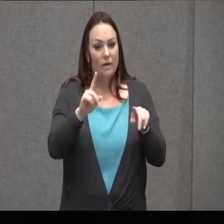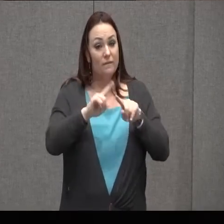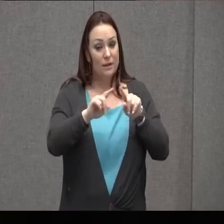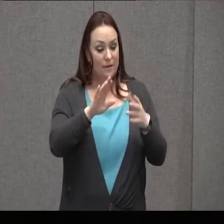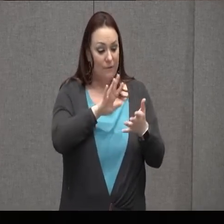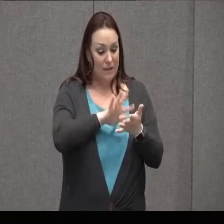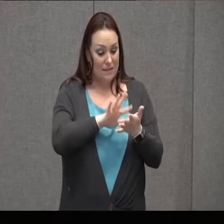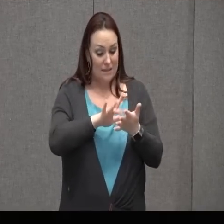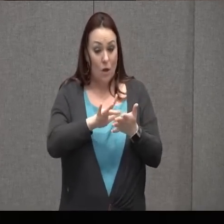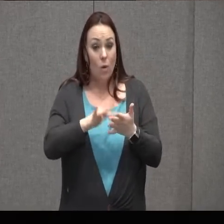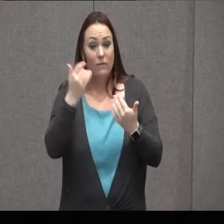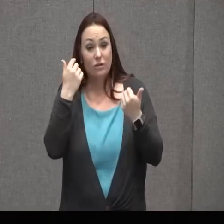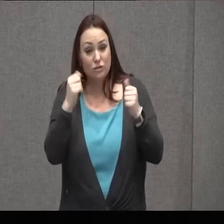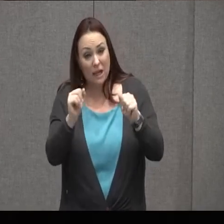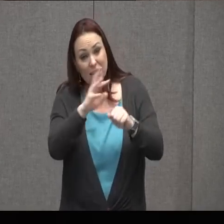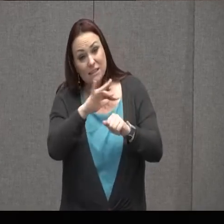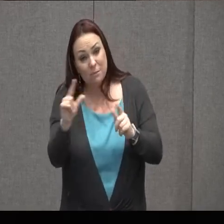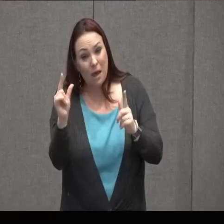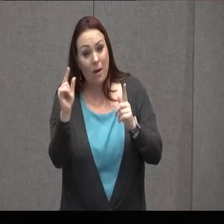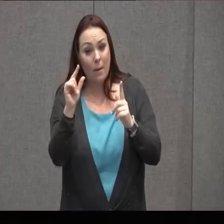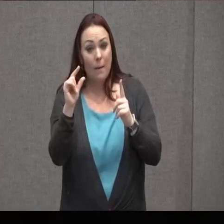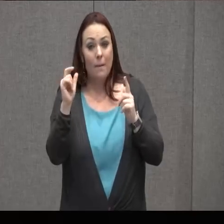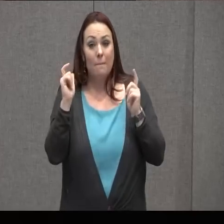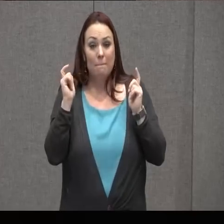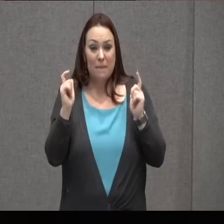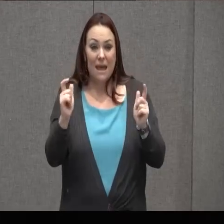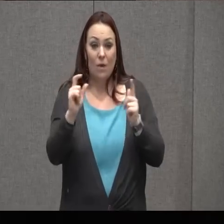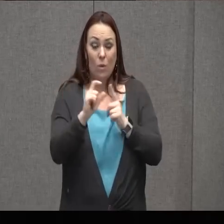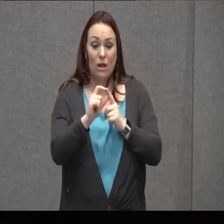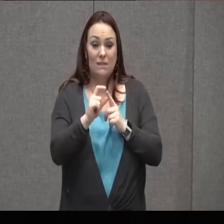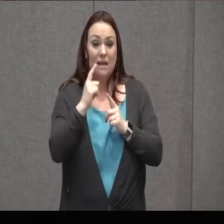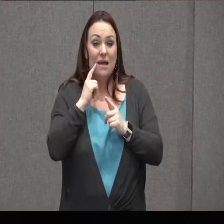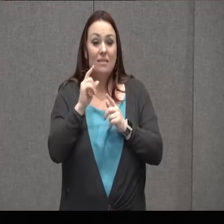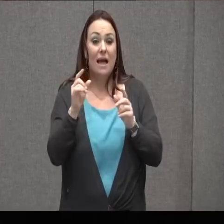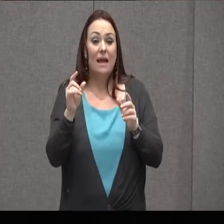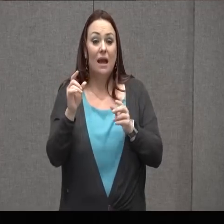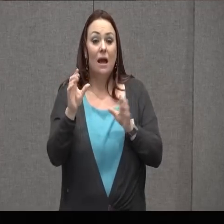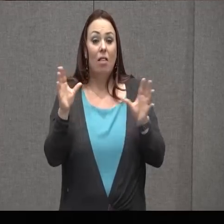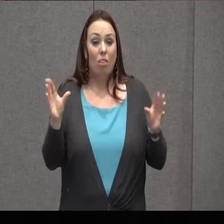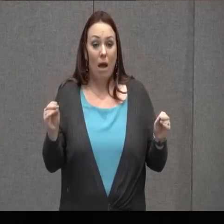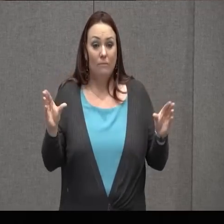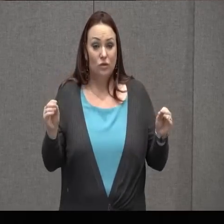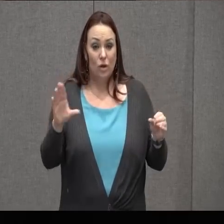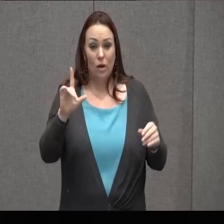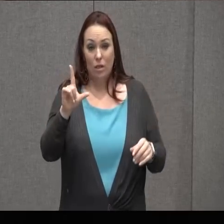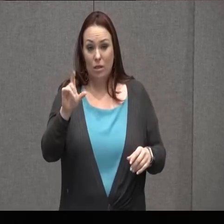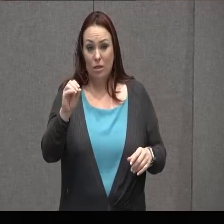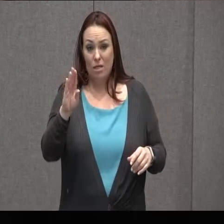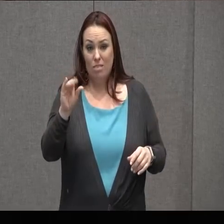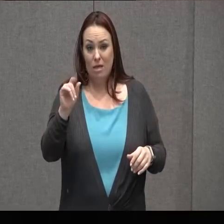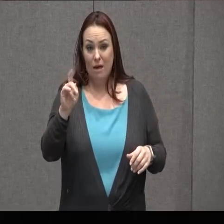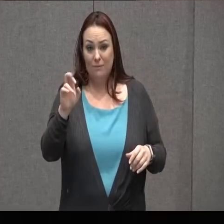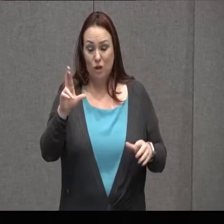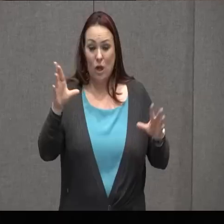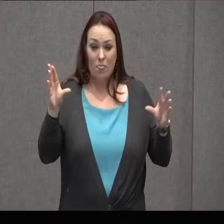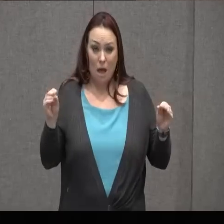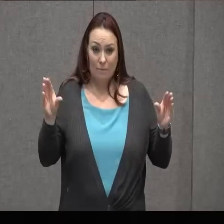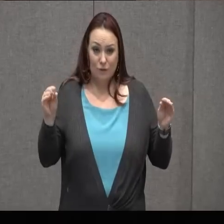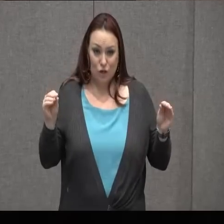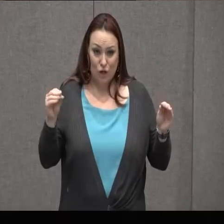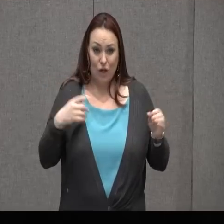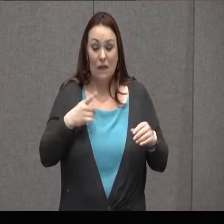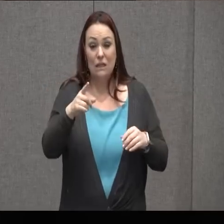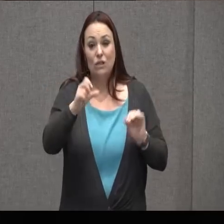to spell big words like lobster, let's say you're writing a story about a lobster, you